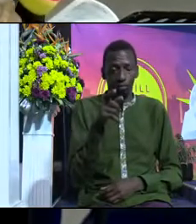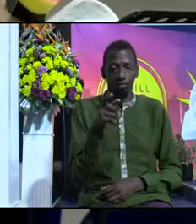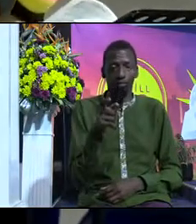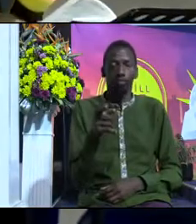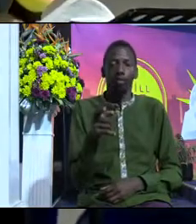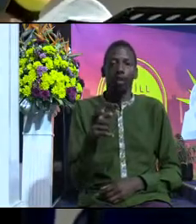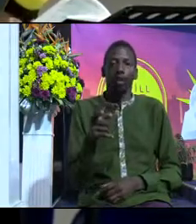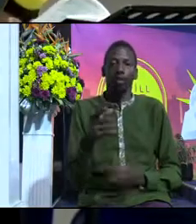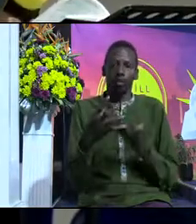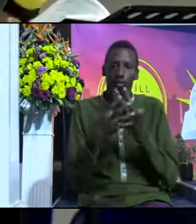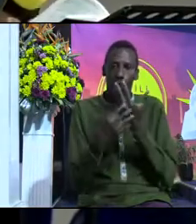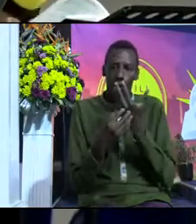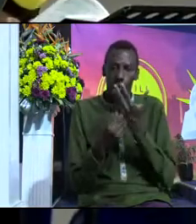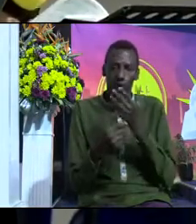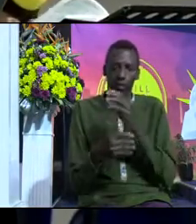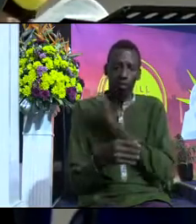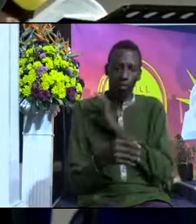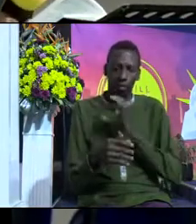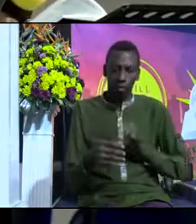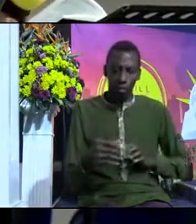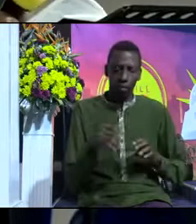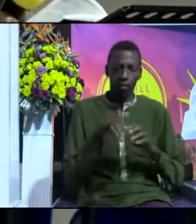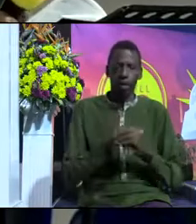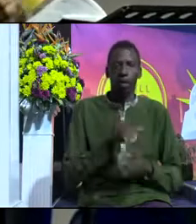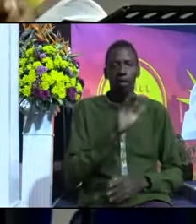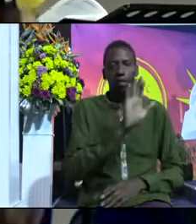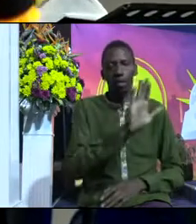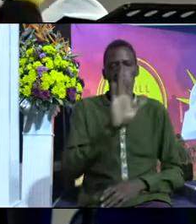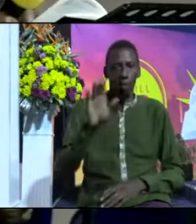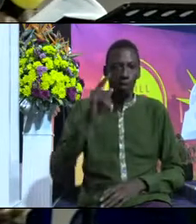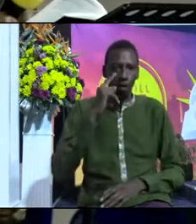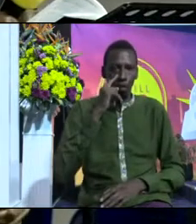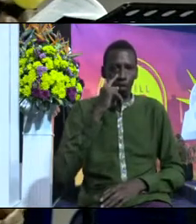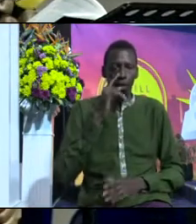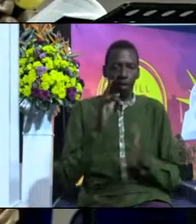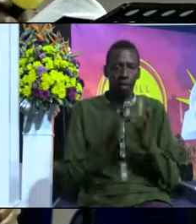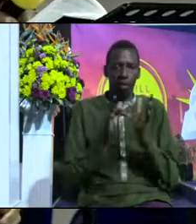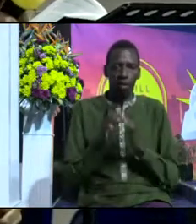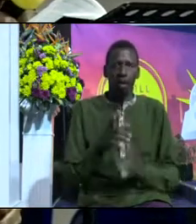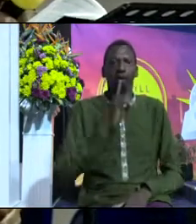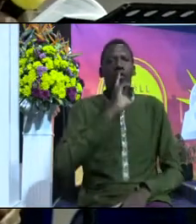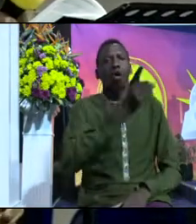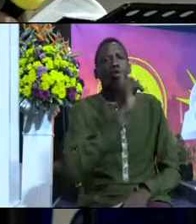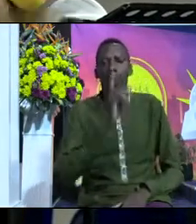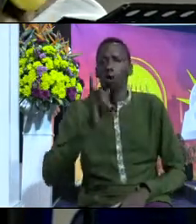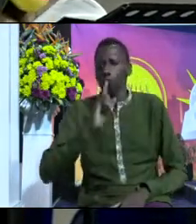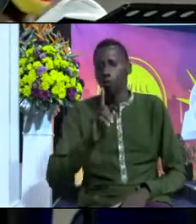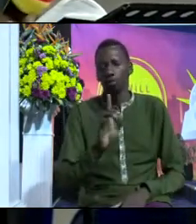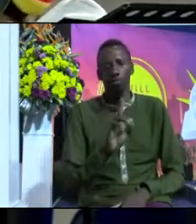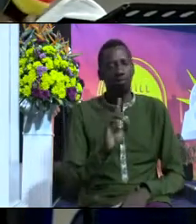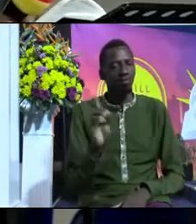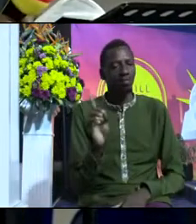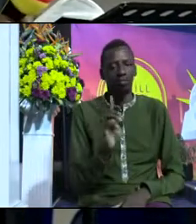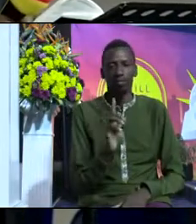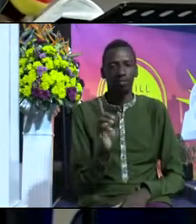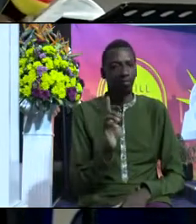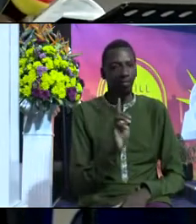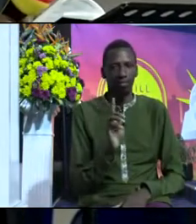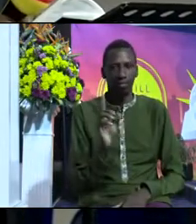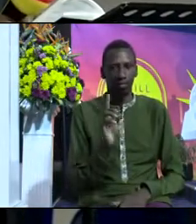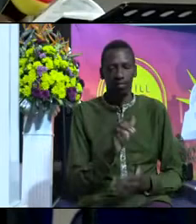your home. Jesus was not a dictator. Hello? Here's our model, isn't